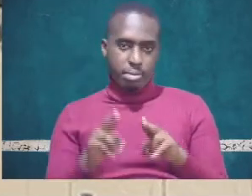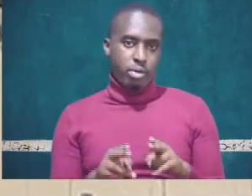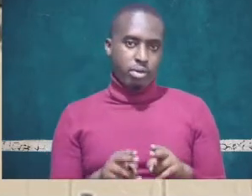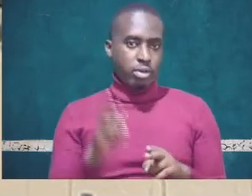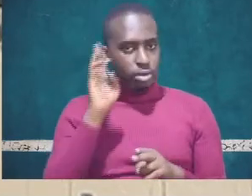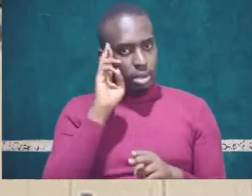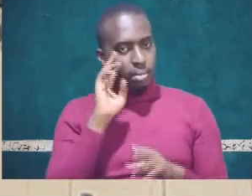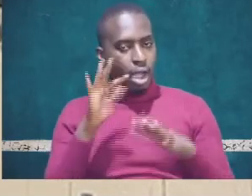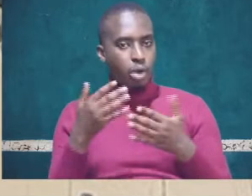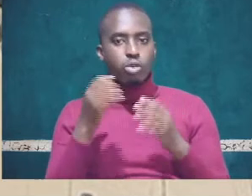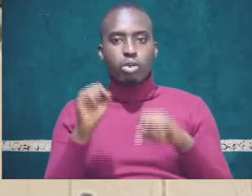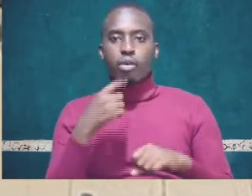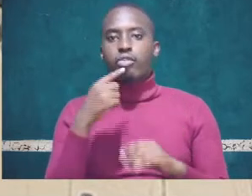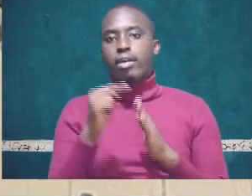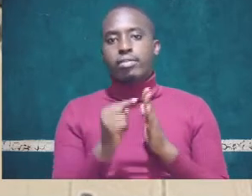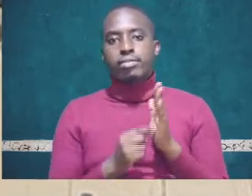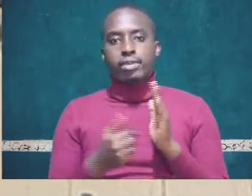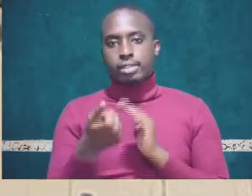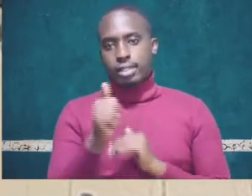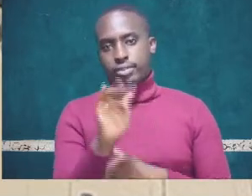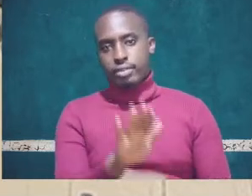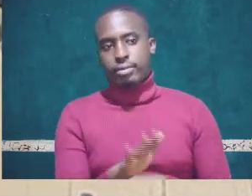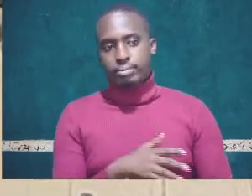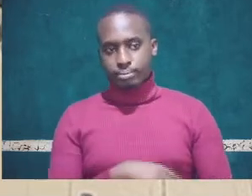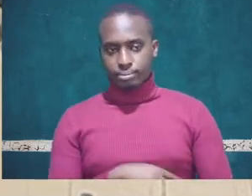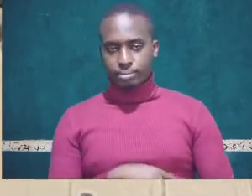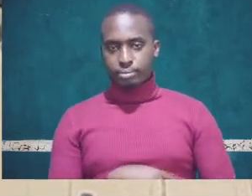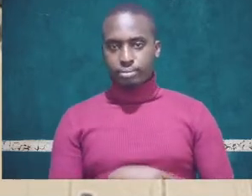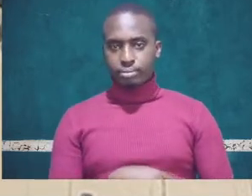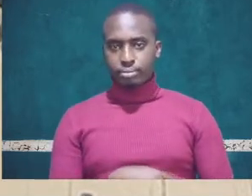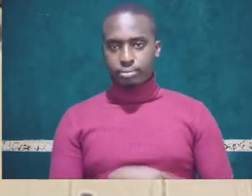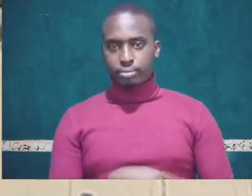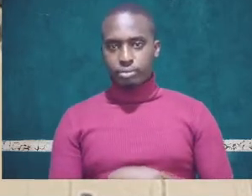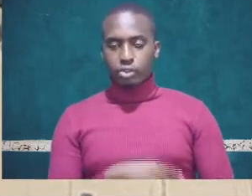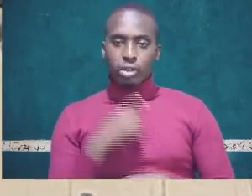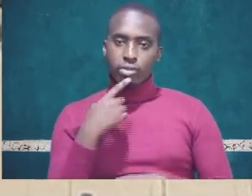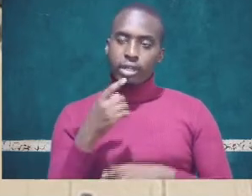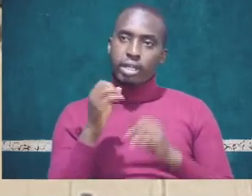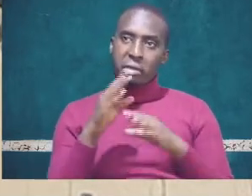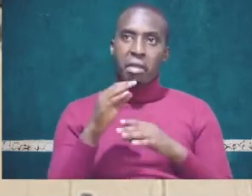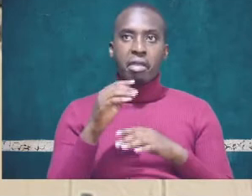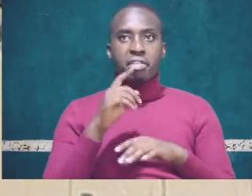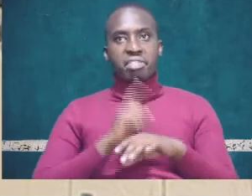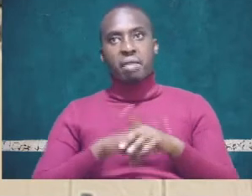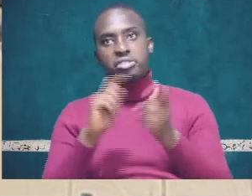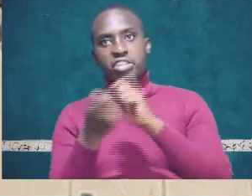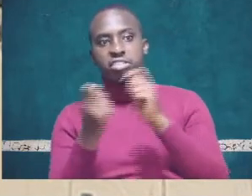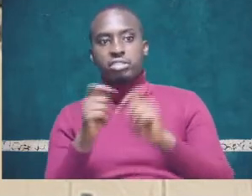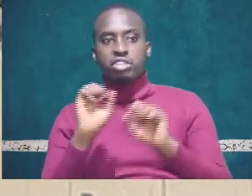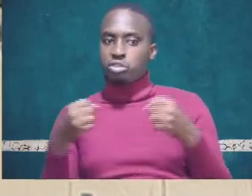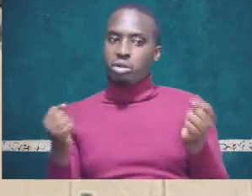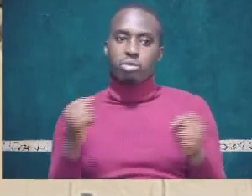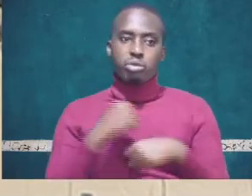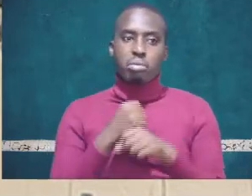should state your factors. How you should state your factors. If you say seasonal changes, that will not lead to